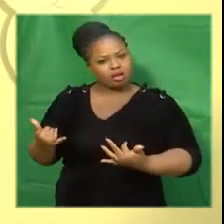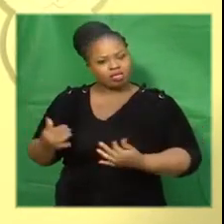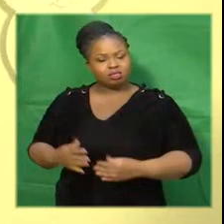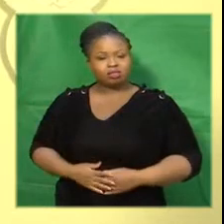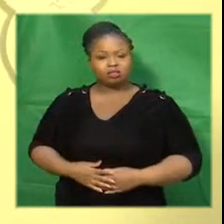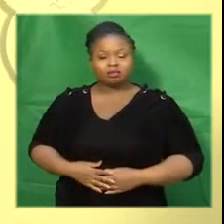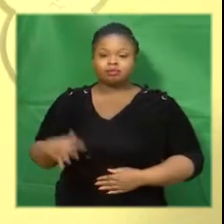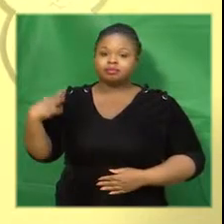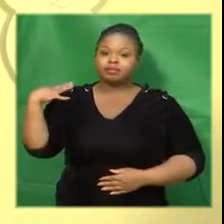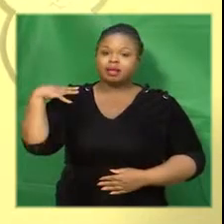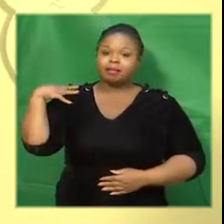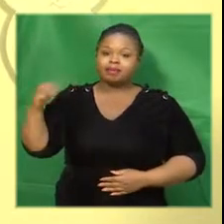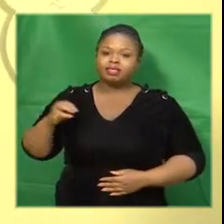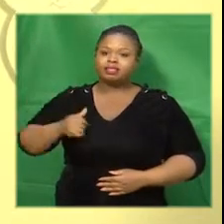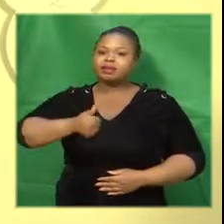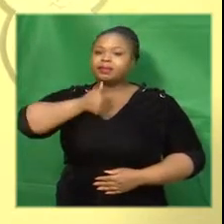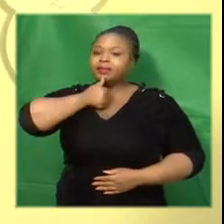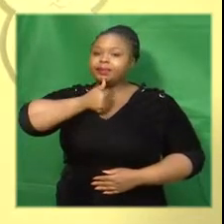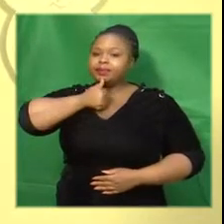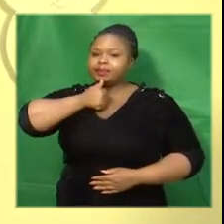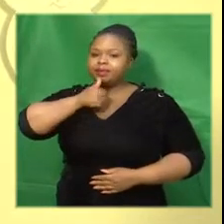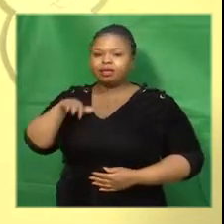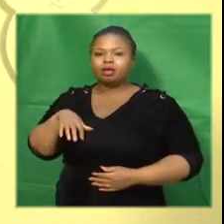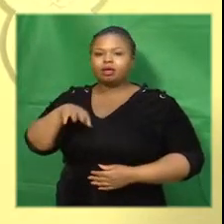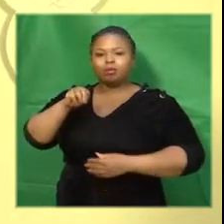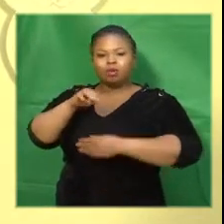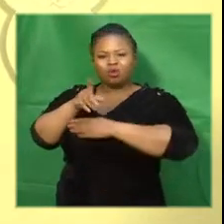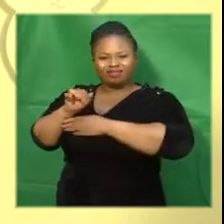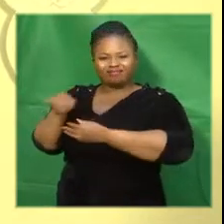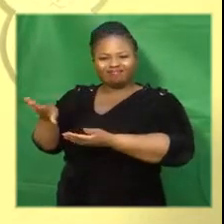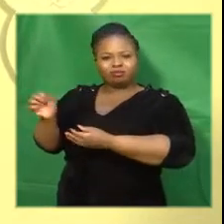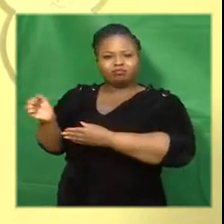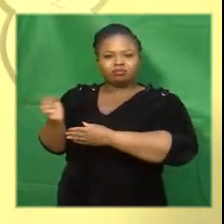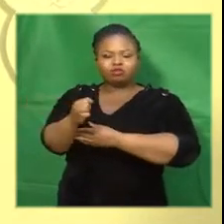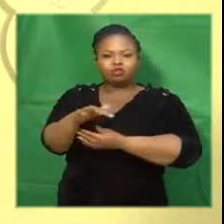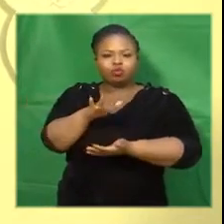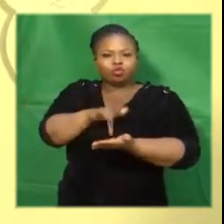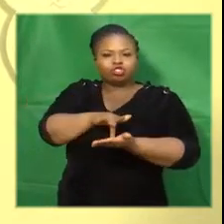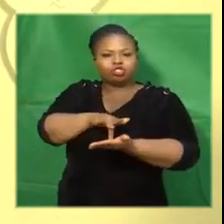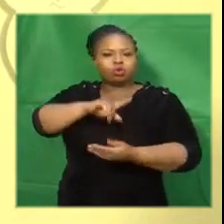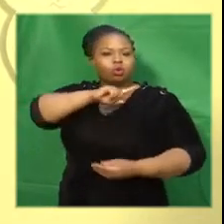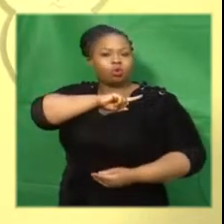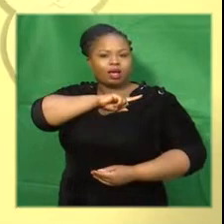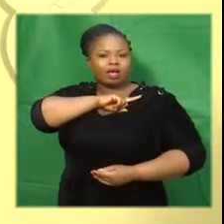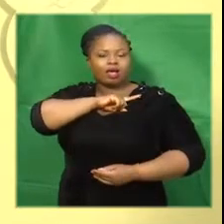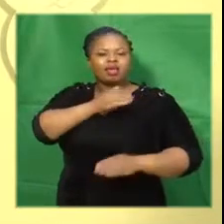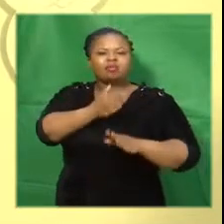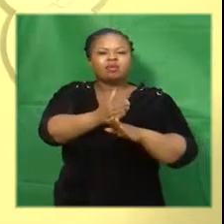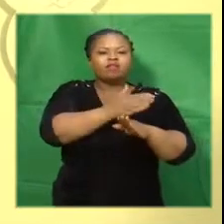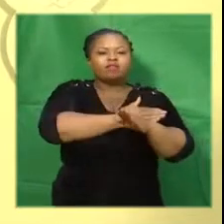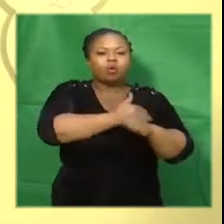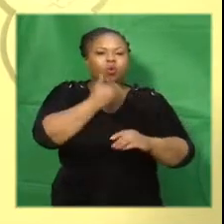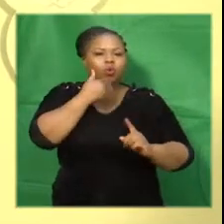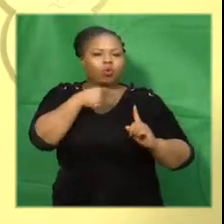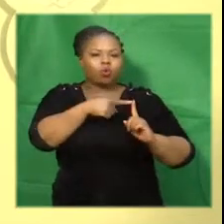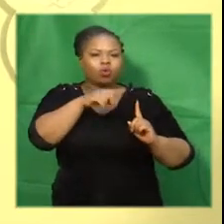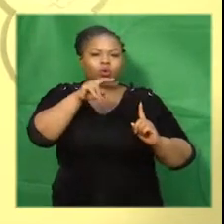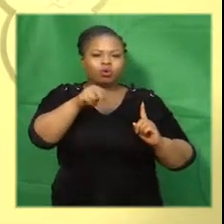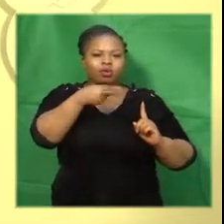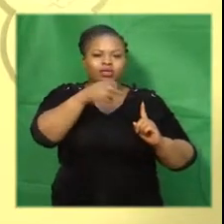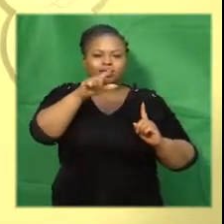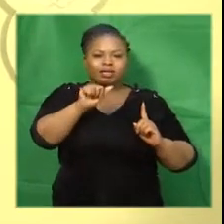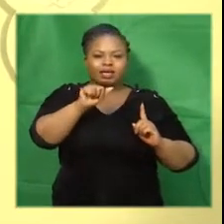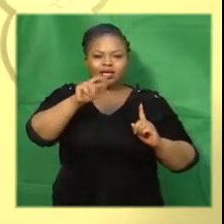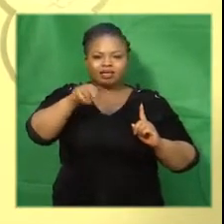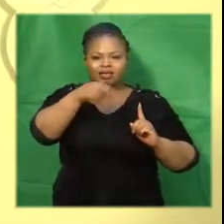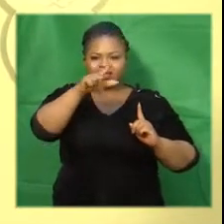Minister Mboweni took up this position following the sudden departure of former Minister Nhlanhla Nene in October